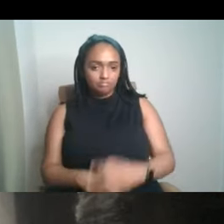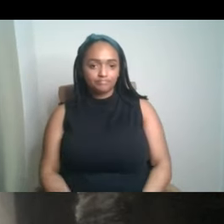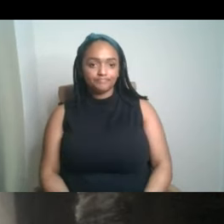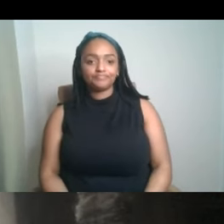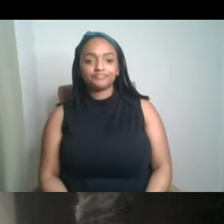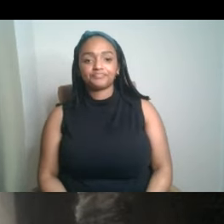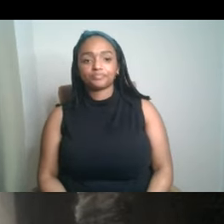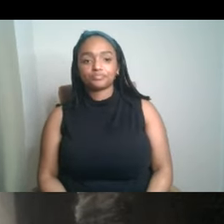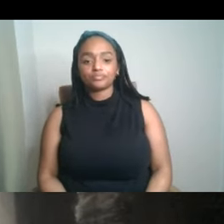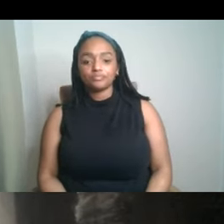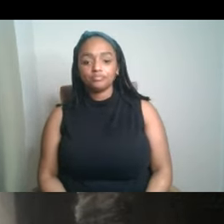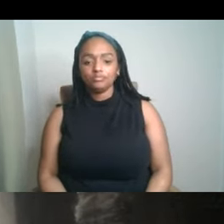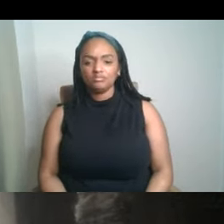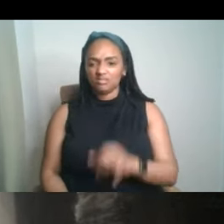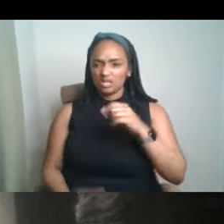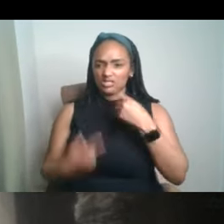Is that working?